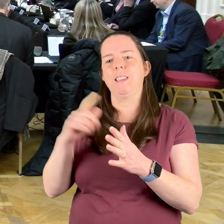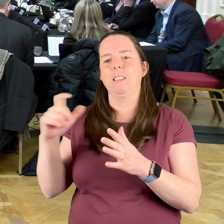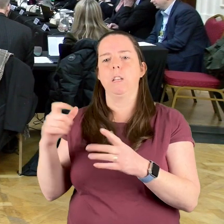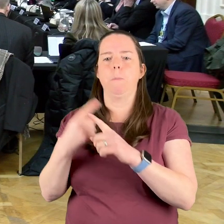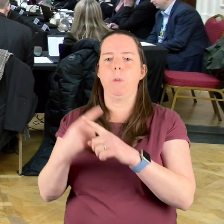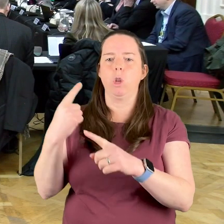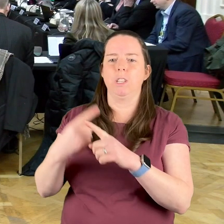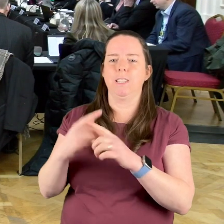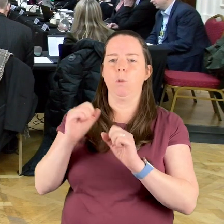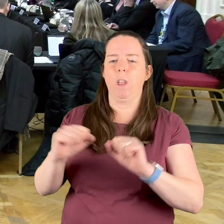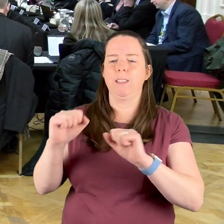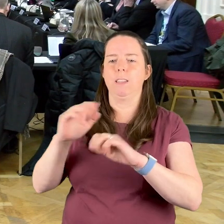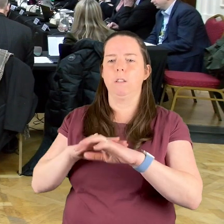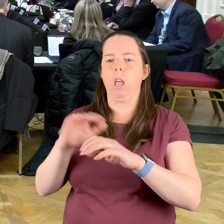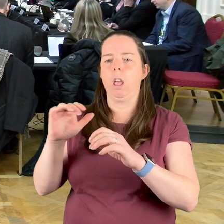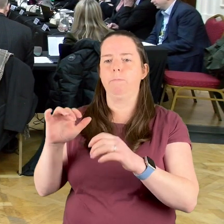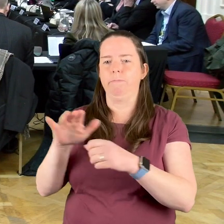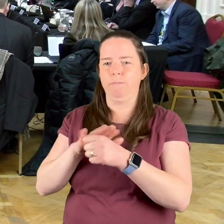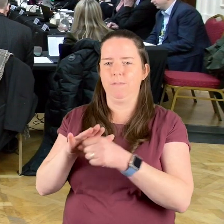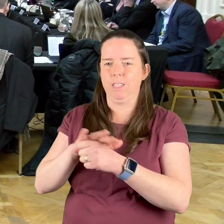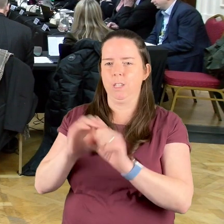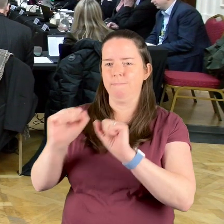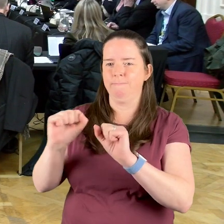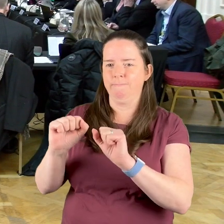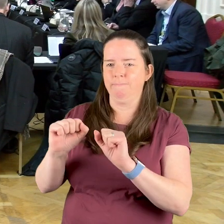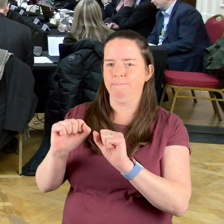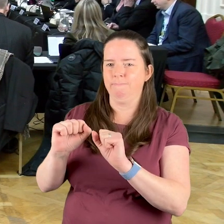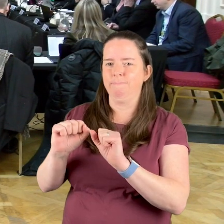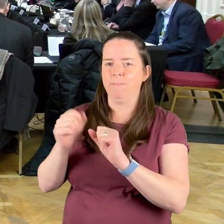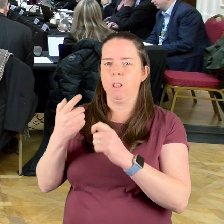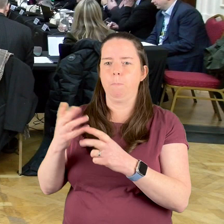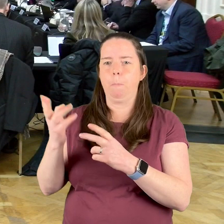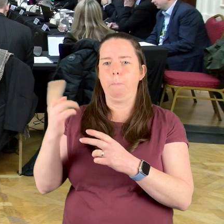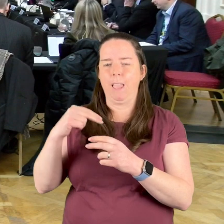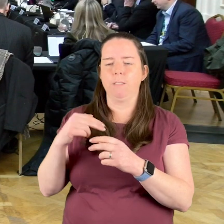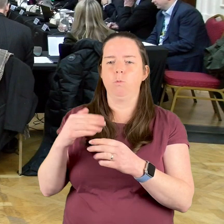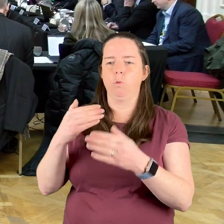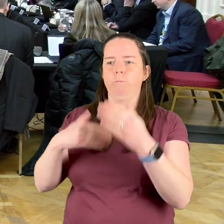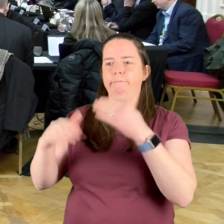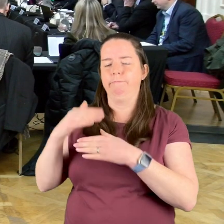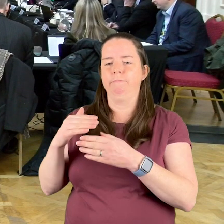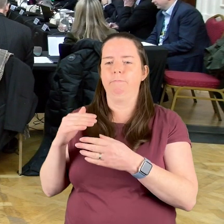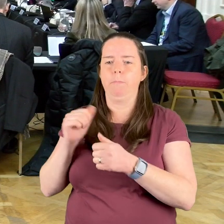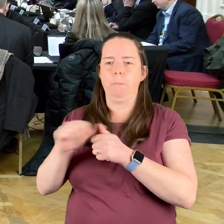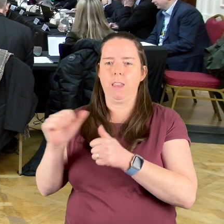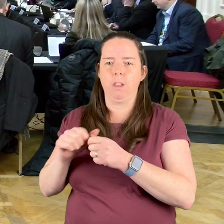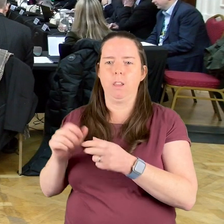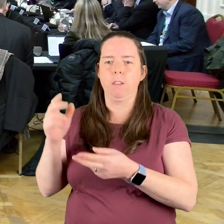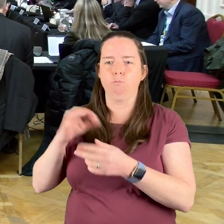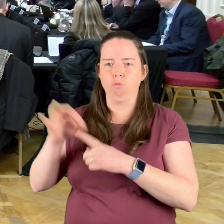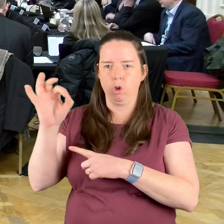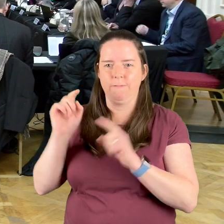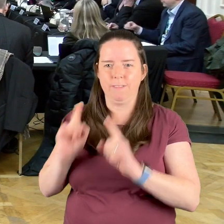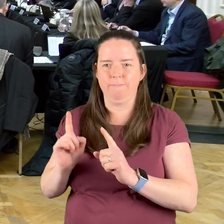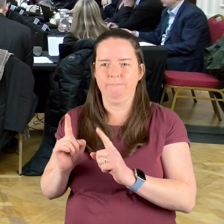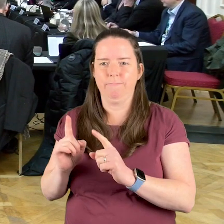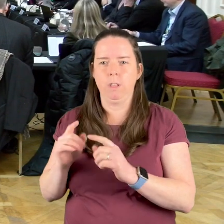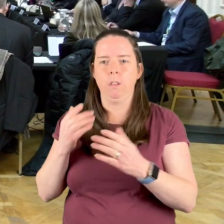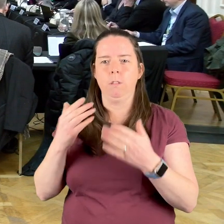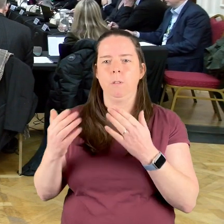A&E waiting time position from some of the challenges seen previously for the reporting period, which